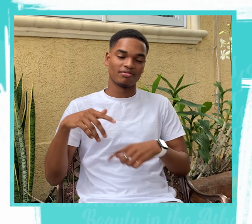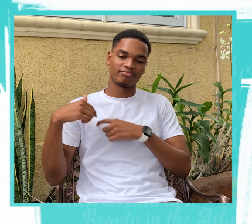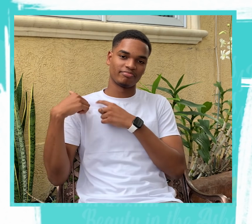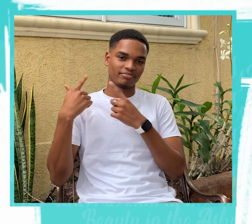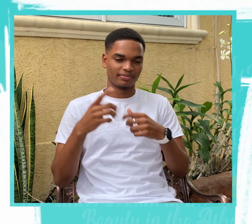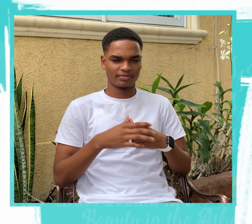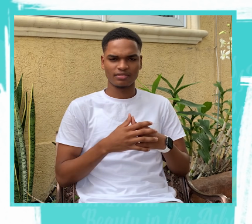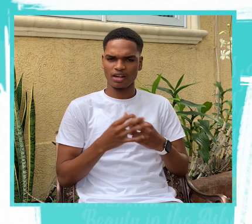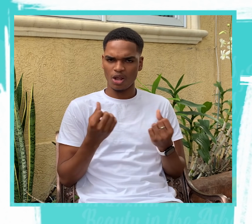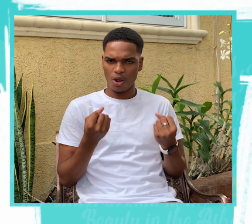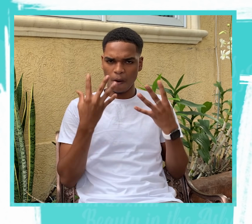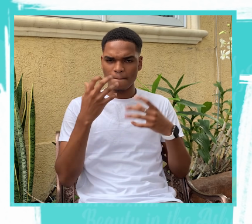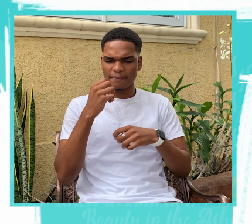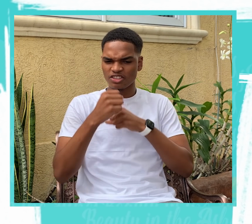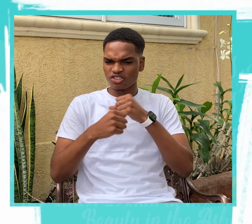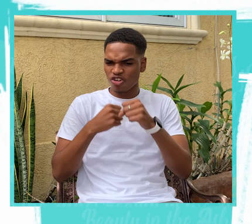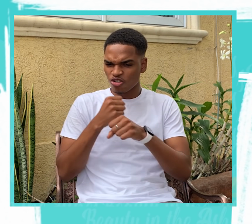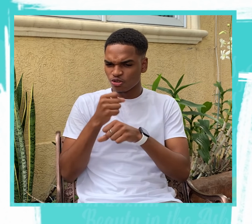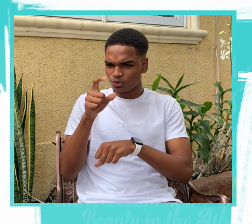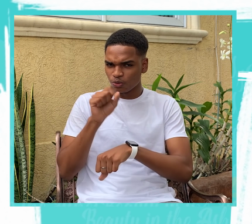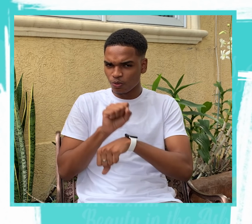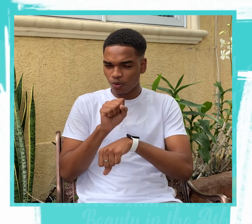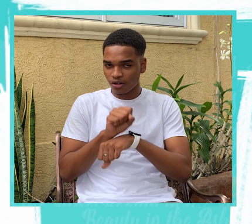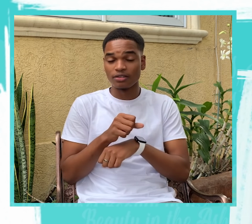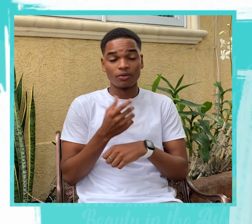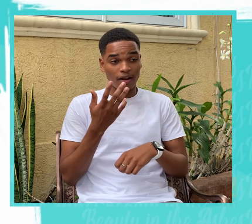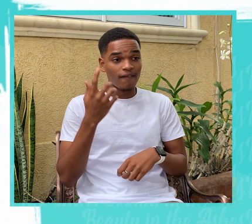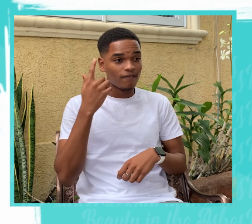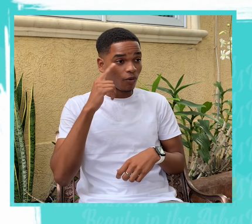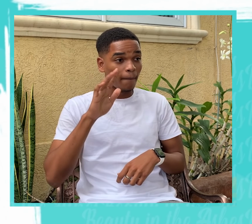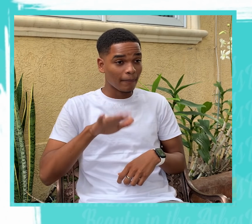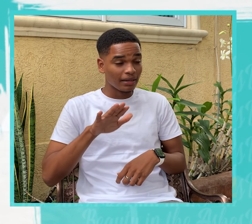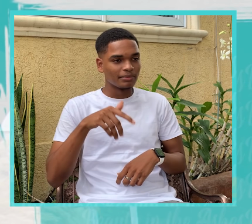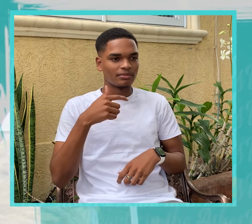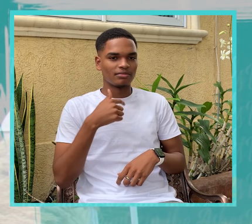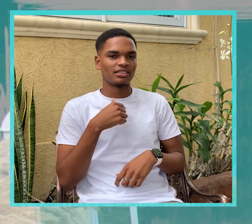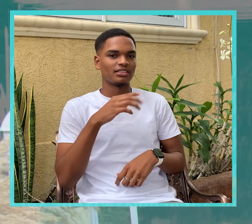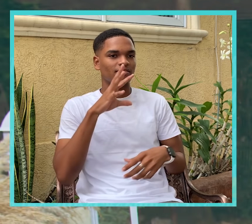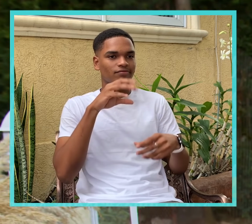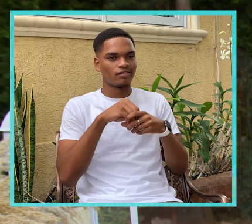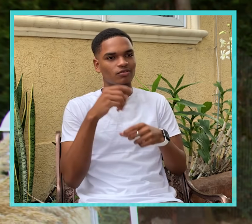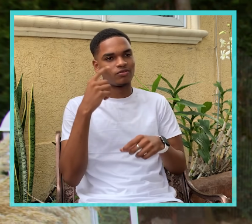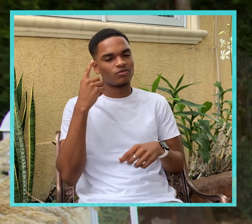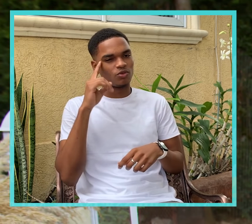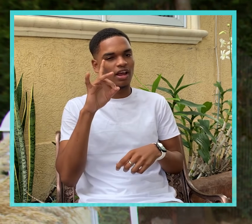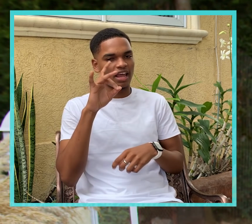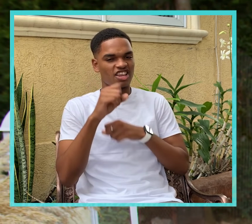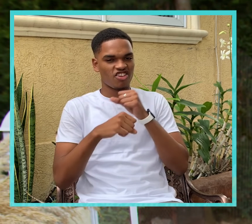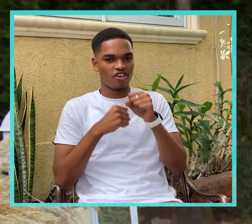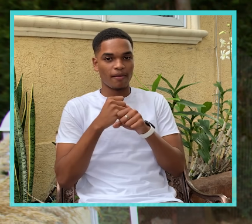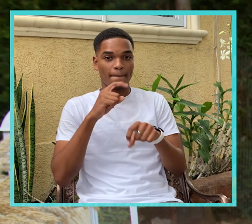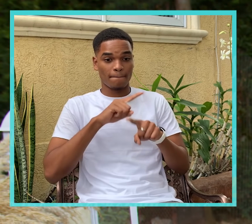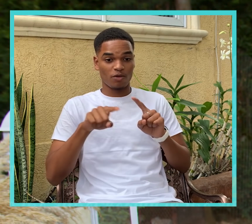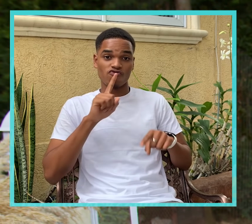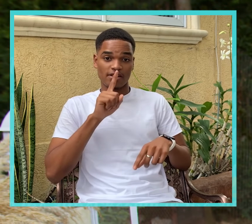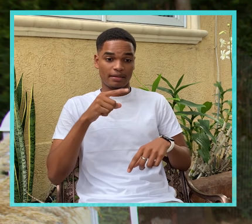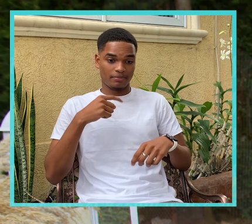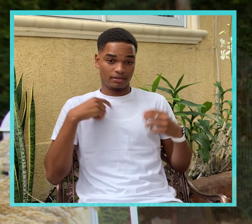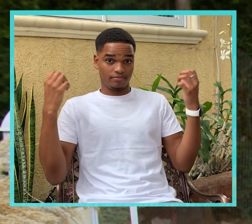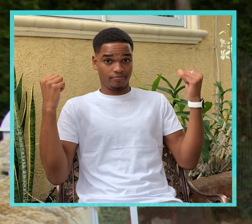It's going how many years that you've been in that space? Well, for Parliament, I've been in that space for going on eight years, but professionally 15